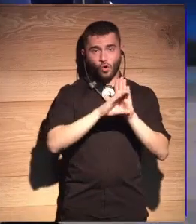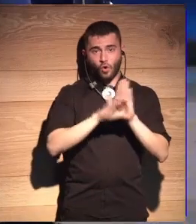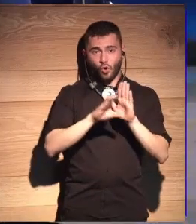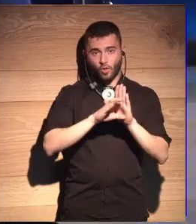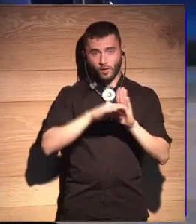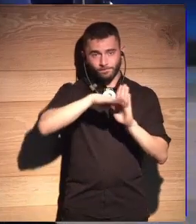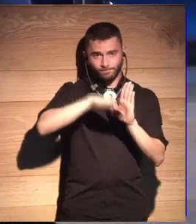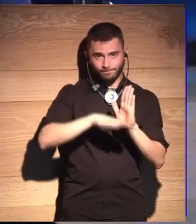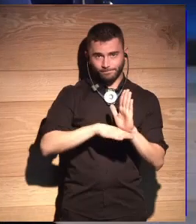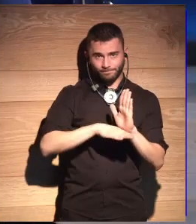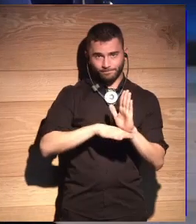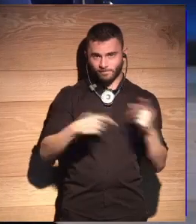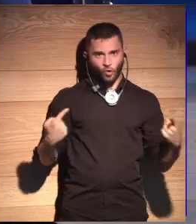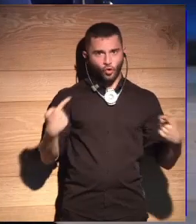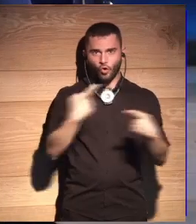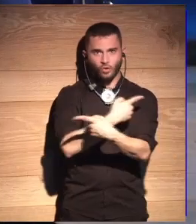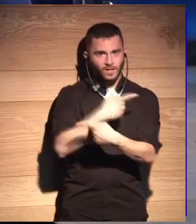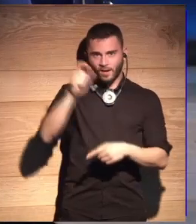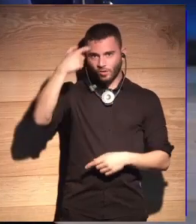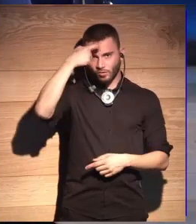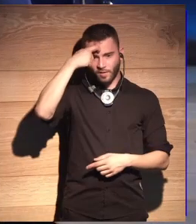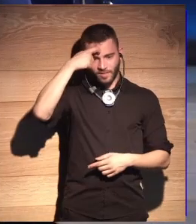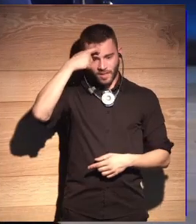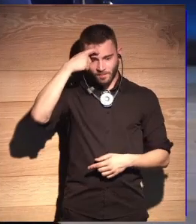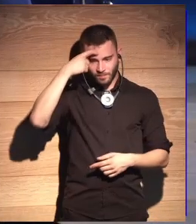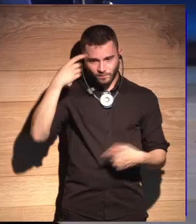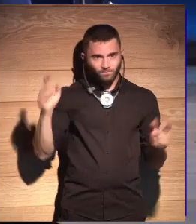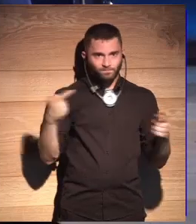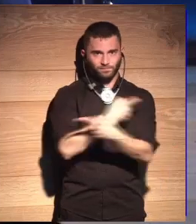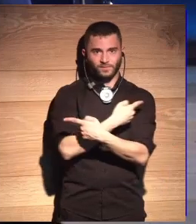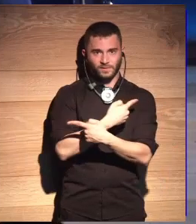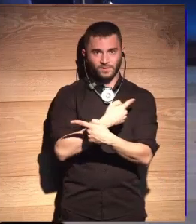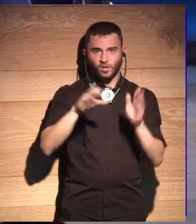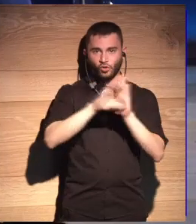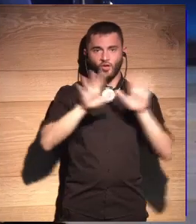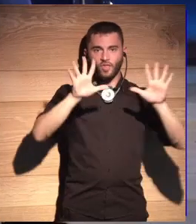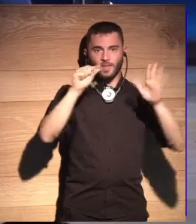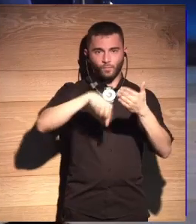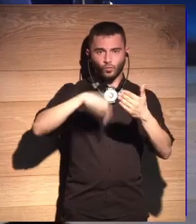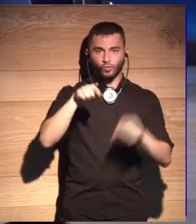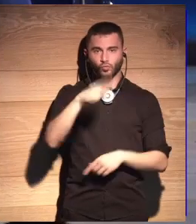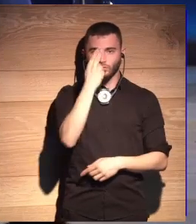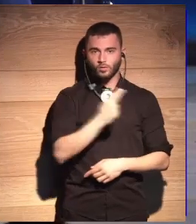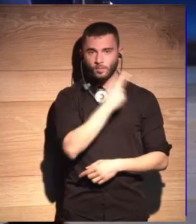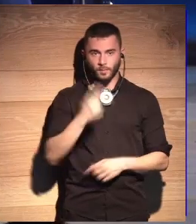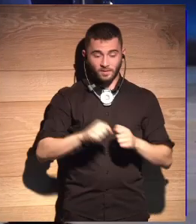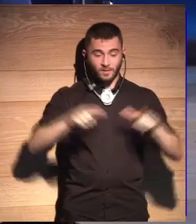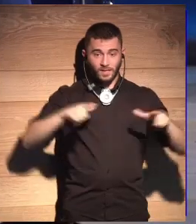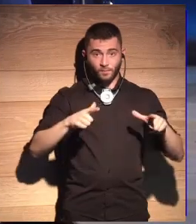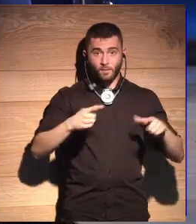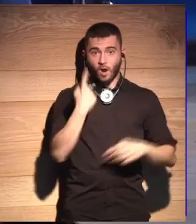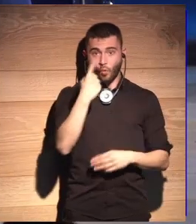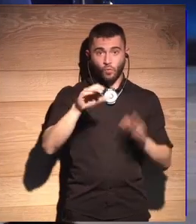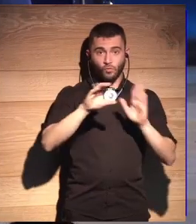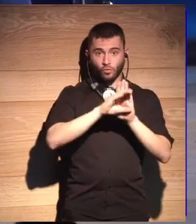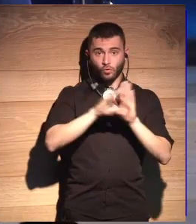that they are not fulfilling because it was a principal code or code of principles that was contrary to most of the codes of